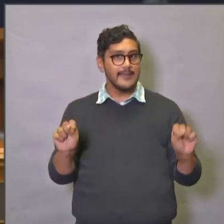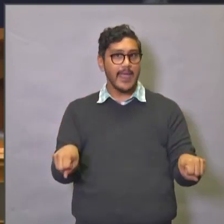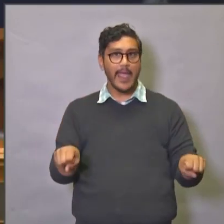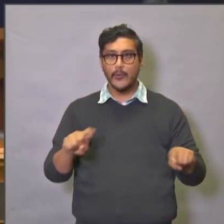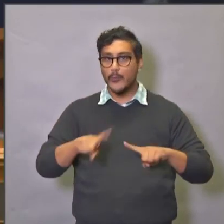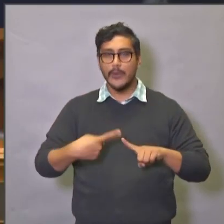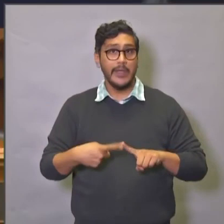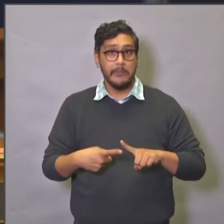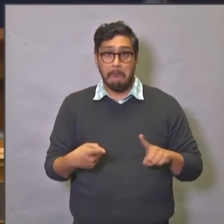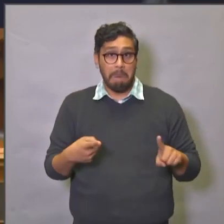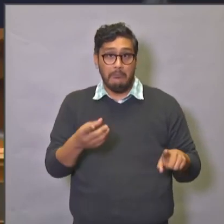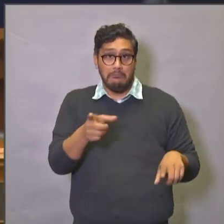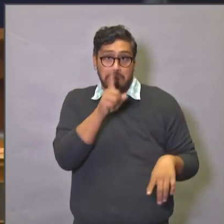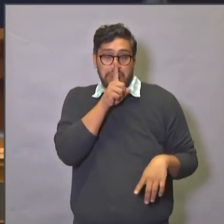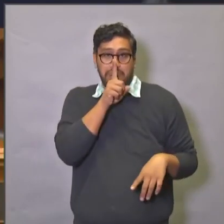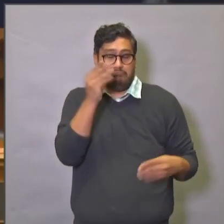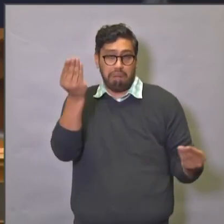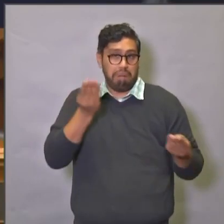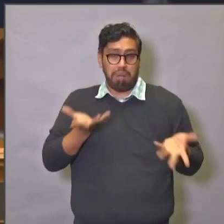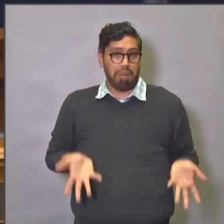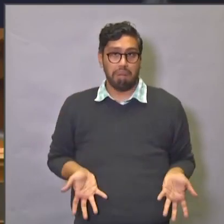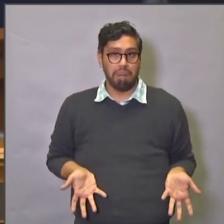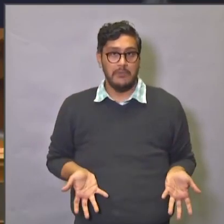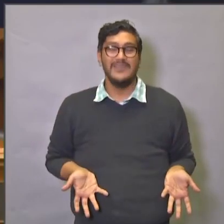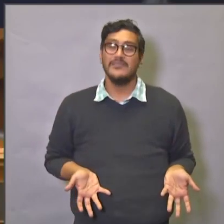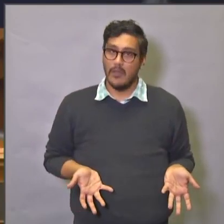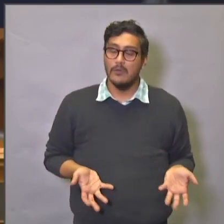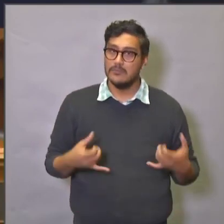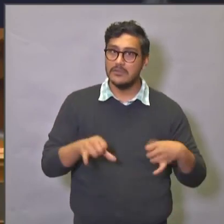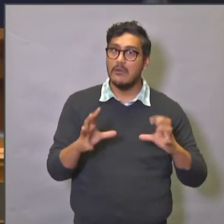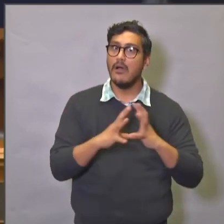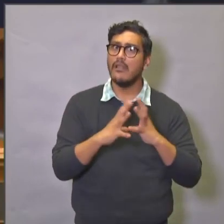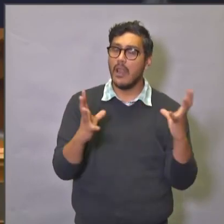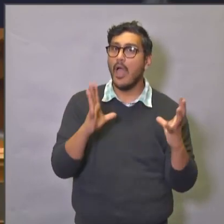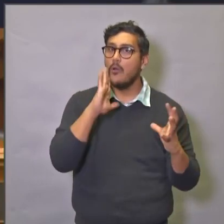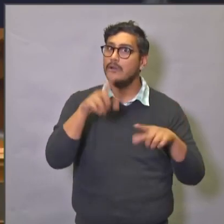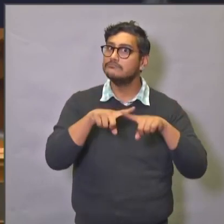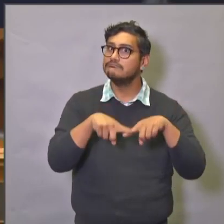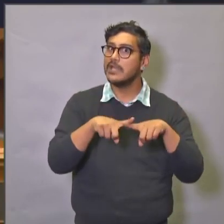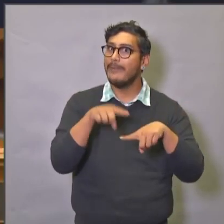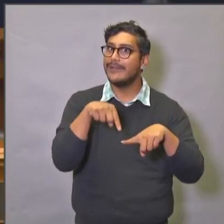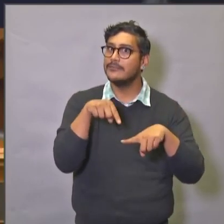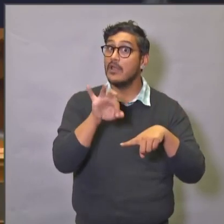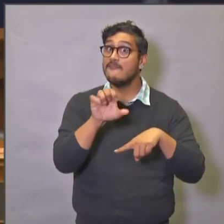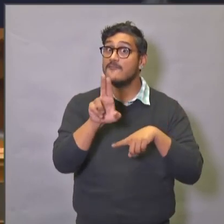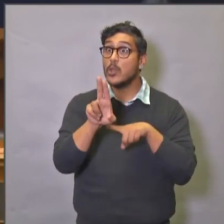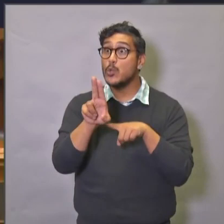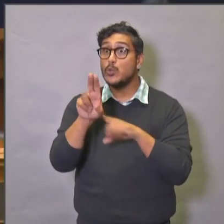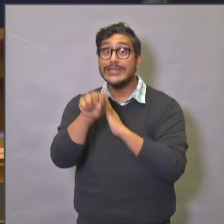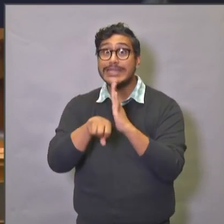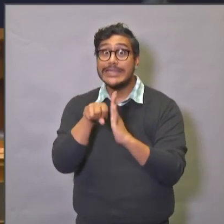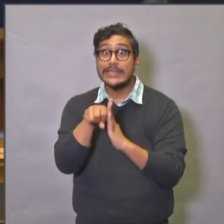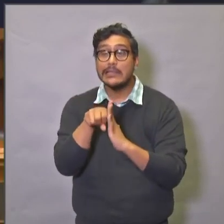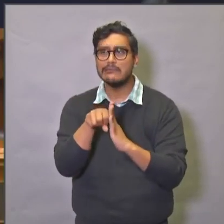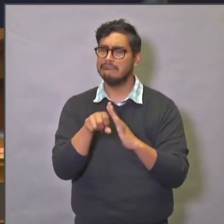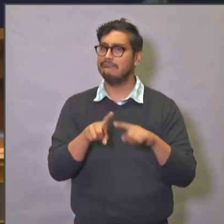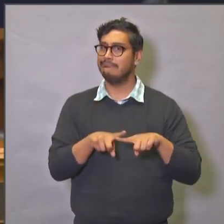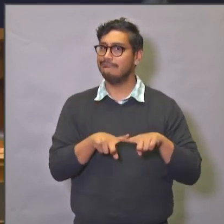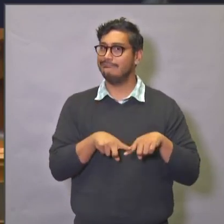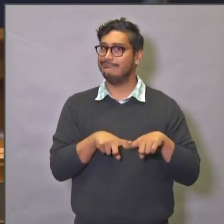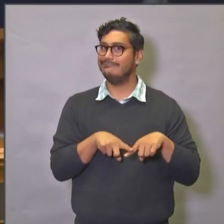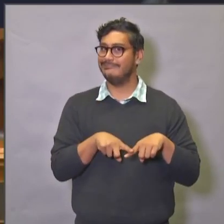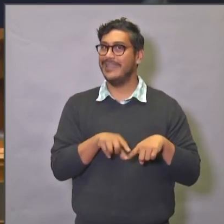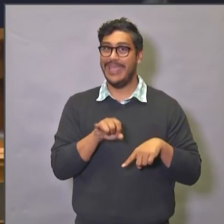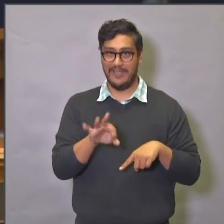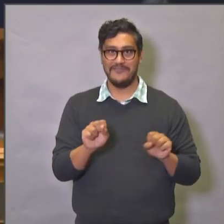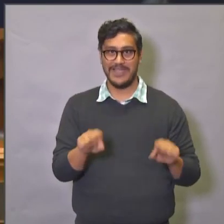depend on what happens as we enter into flu season about whether or not those are going to be actions that we'll be able to take. So